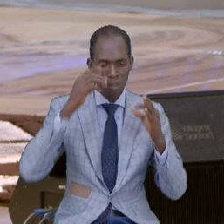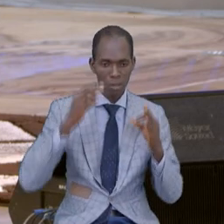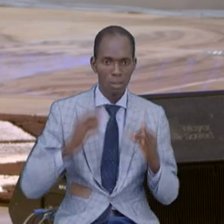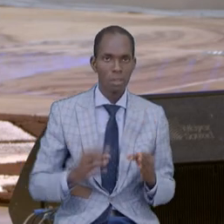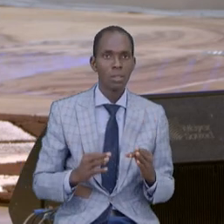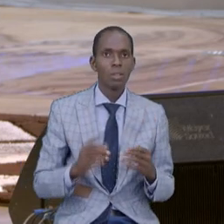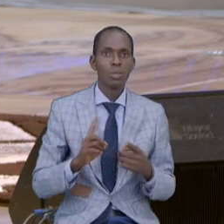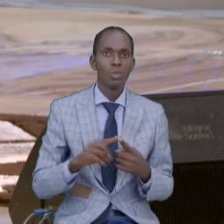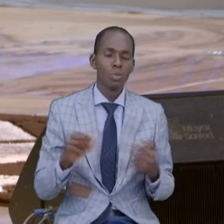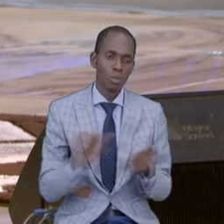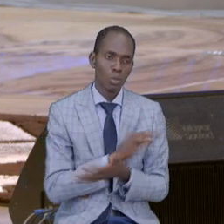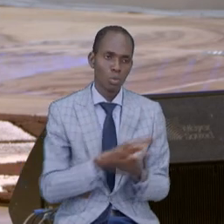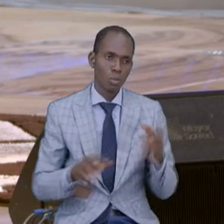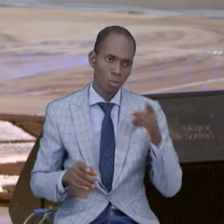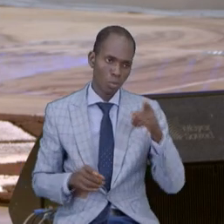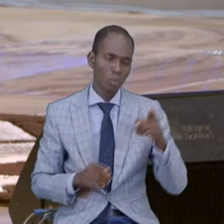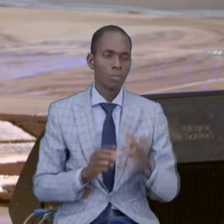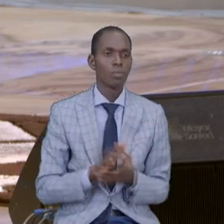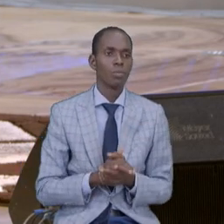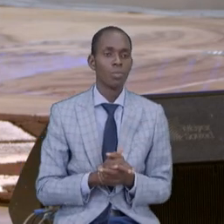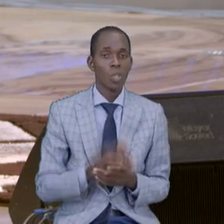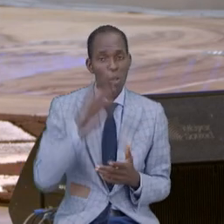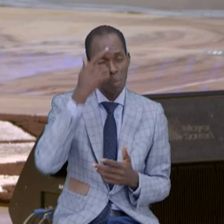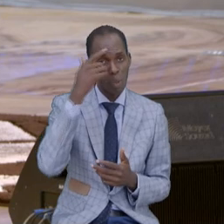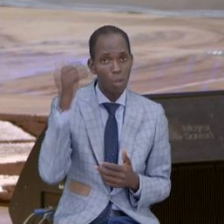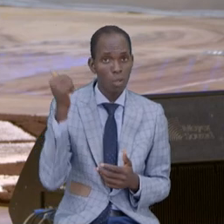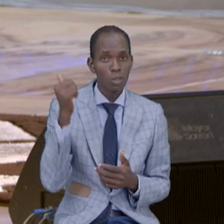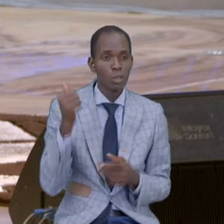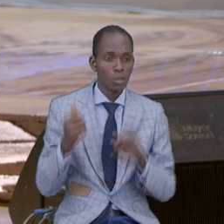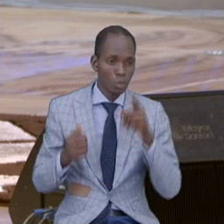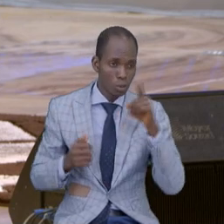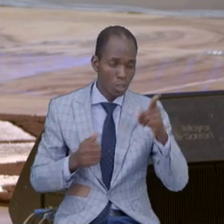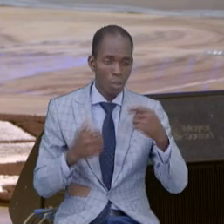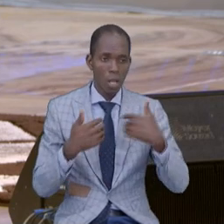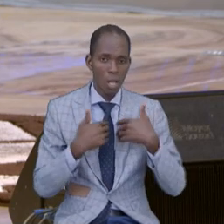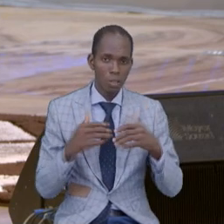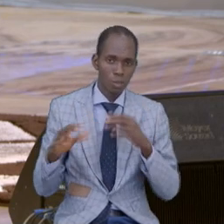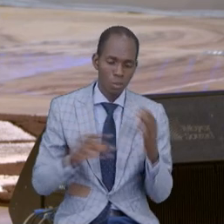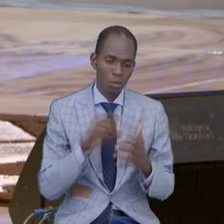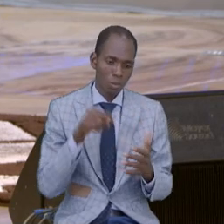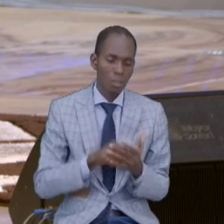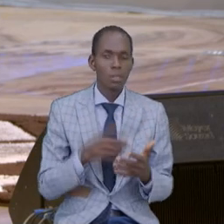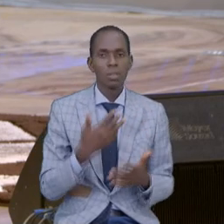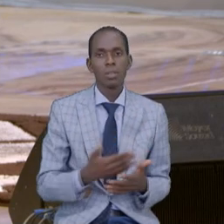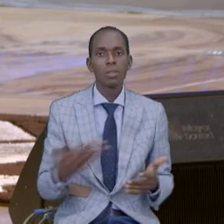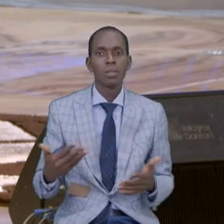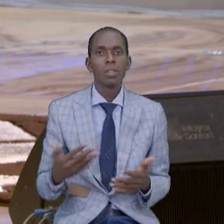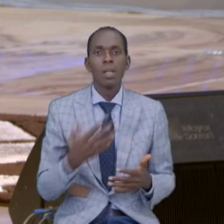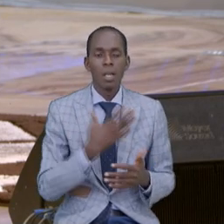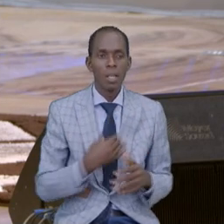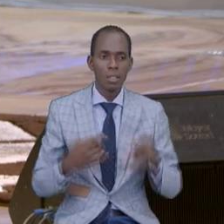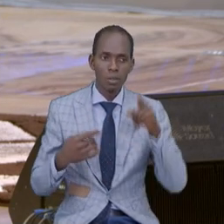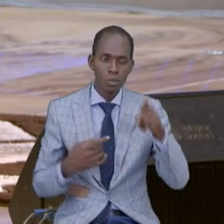to destroy thee because thou hast done this and hast